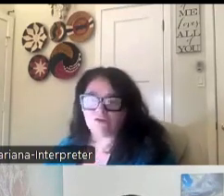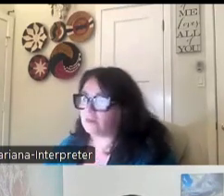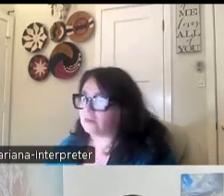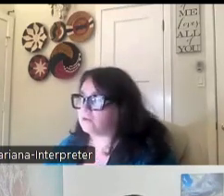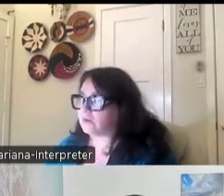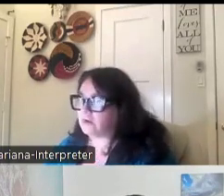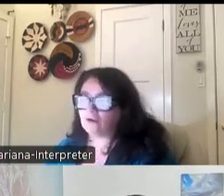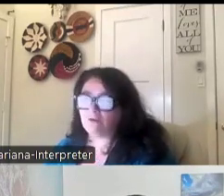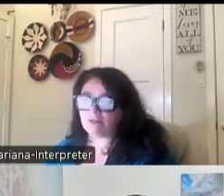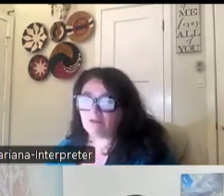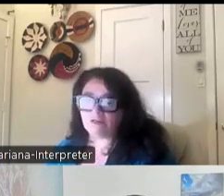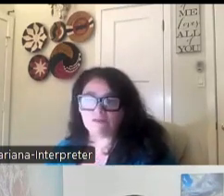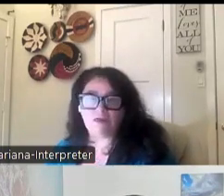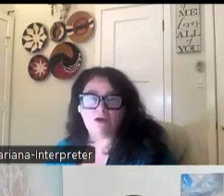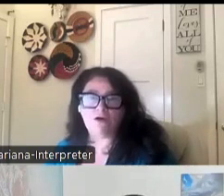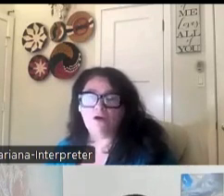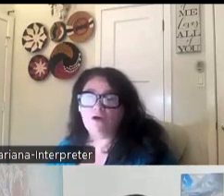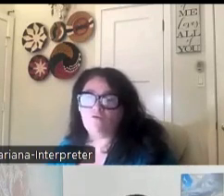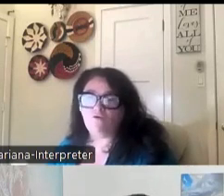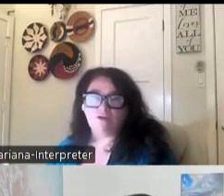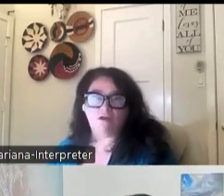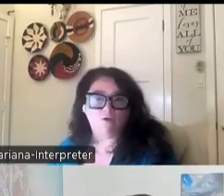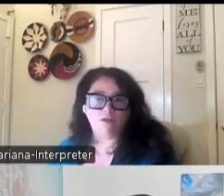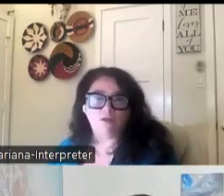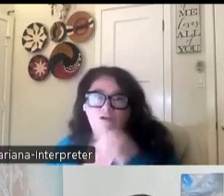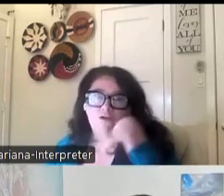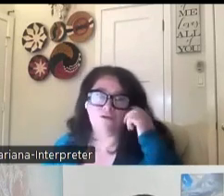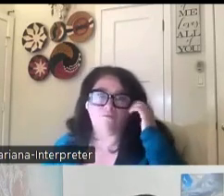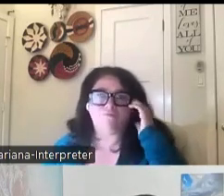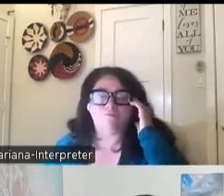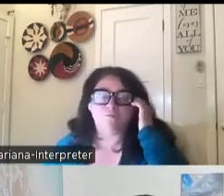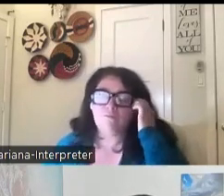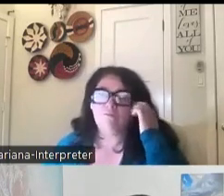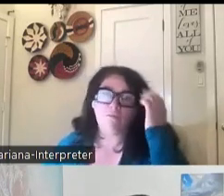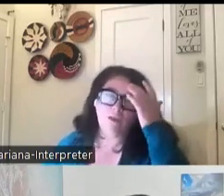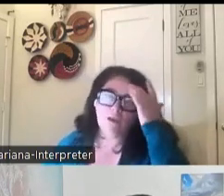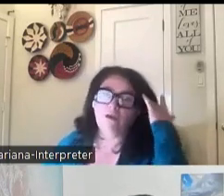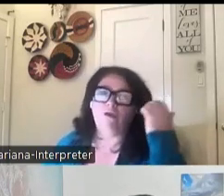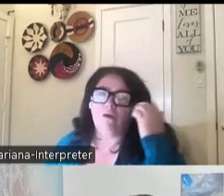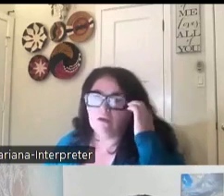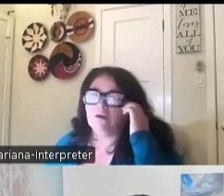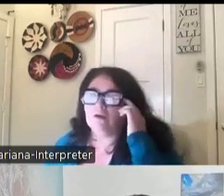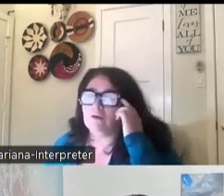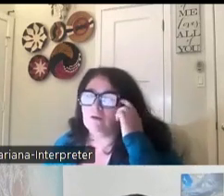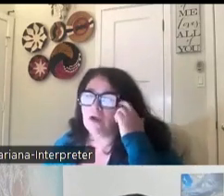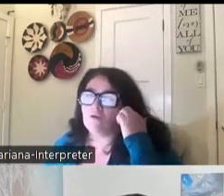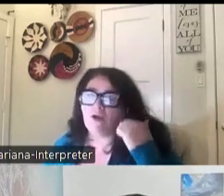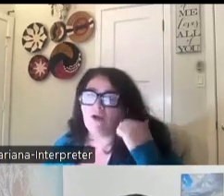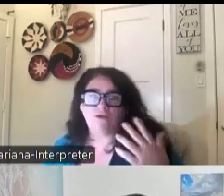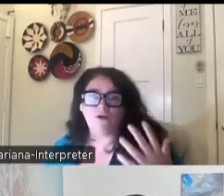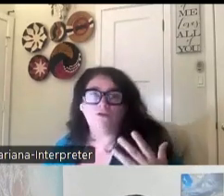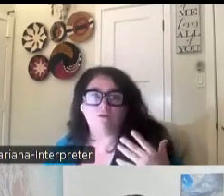wet to dry hydroclimate whiplash, leading to first abundant vegetation accumulation and then